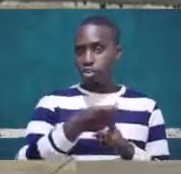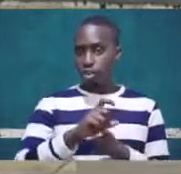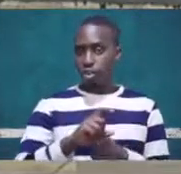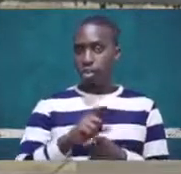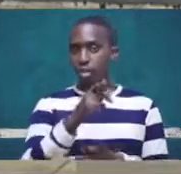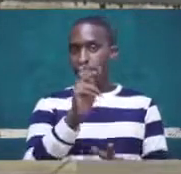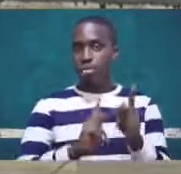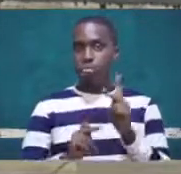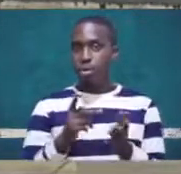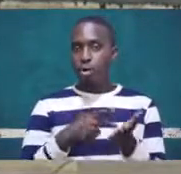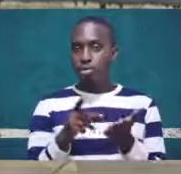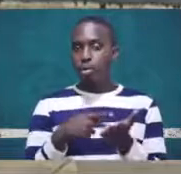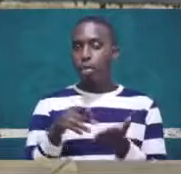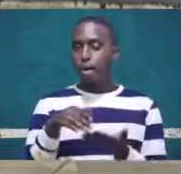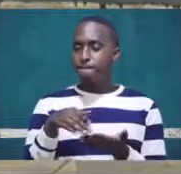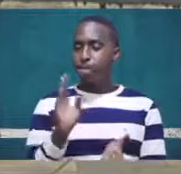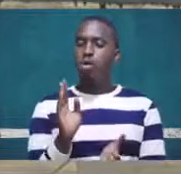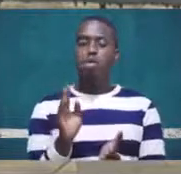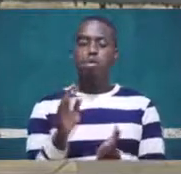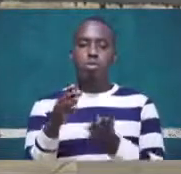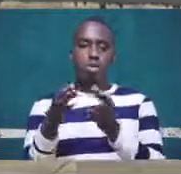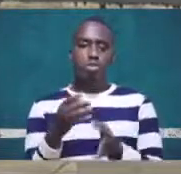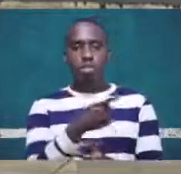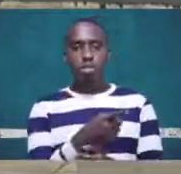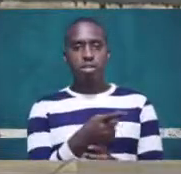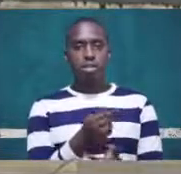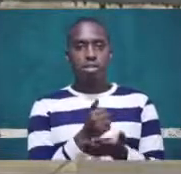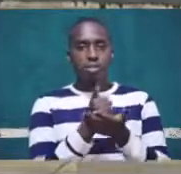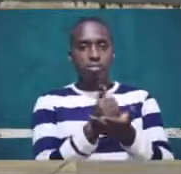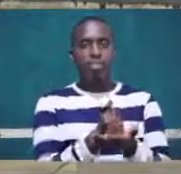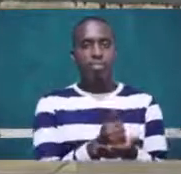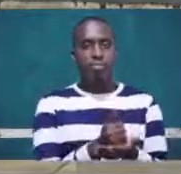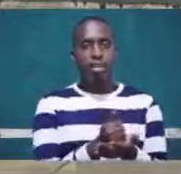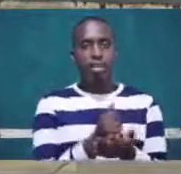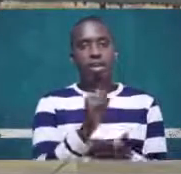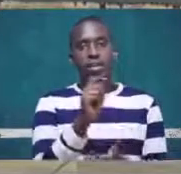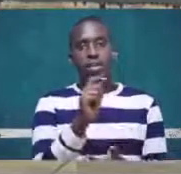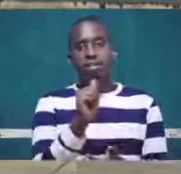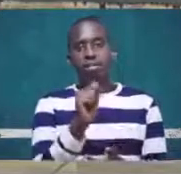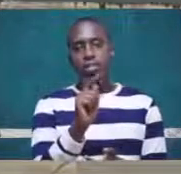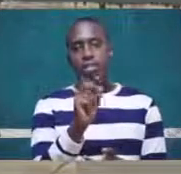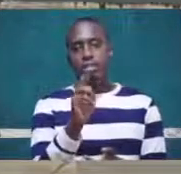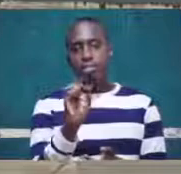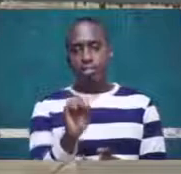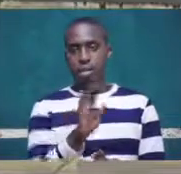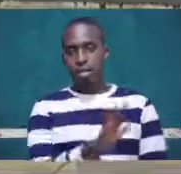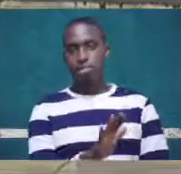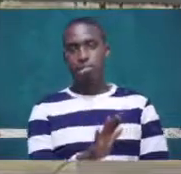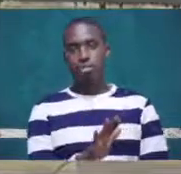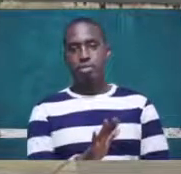then these people will buy more of the commodity to emphasize their status or their economic status. Goods consumed